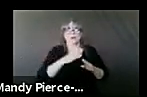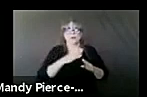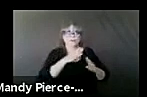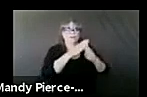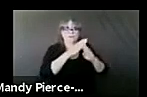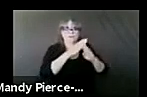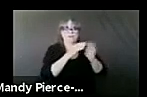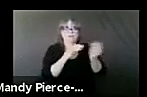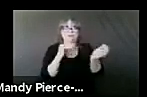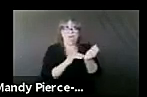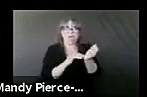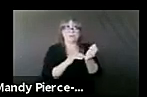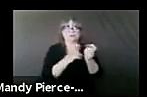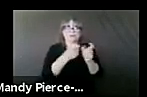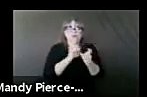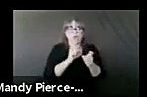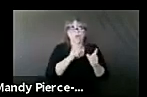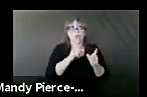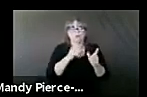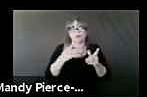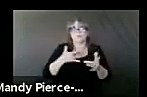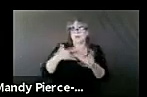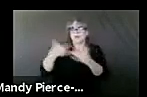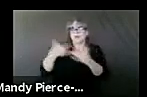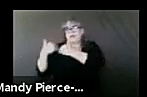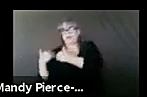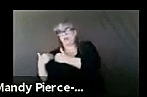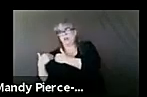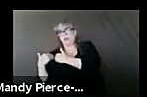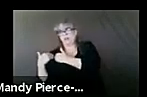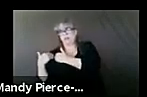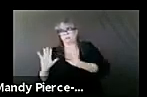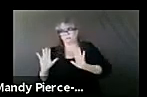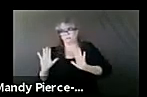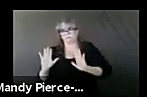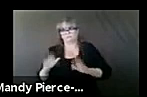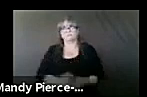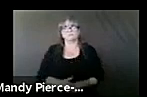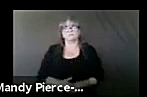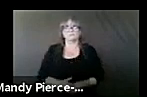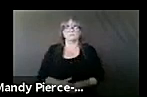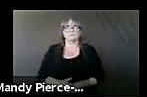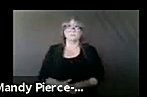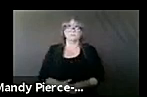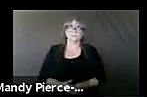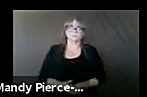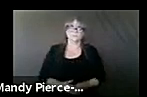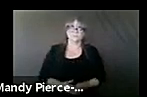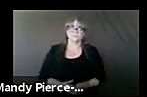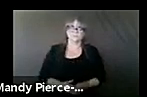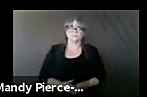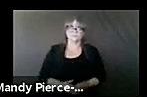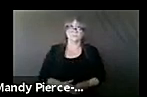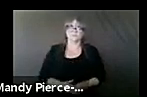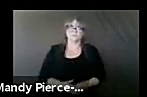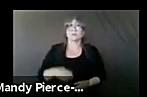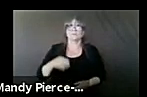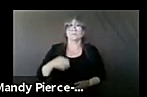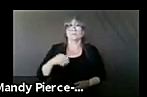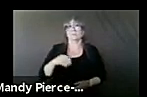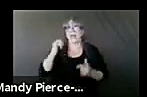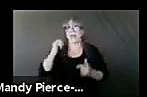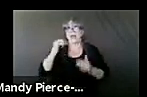This next question is from Ellis Arnold at Colorado Community Media. This weekend, CDPHE released modeling data for